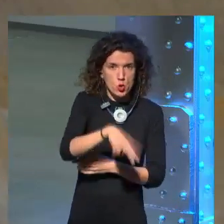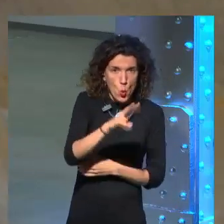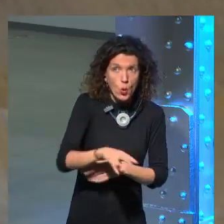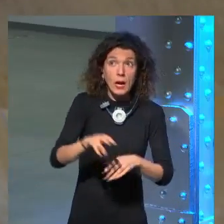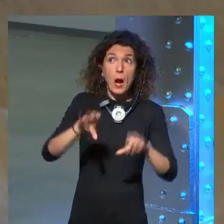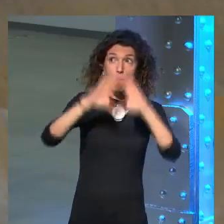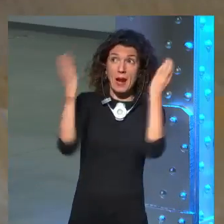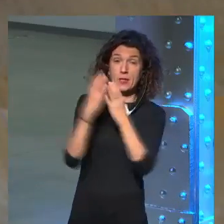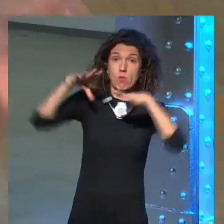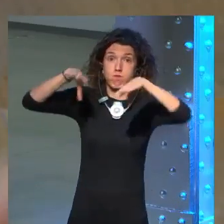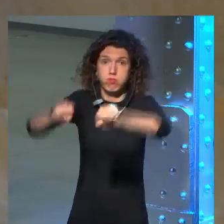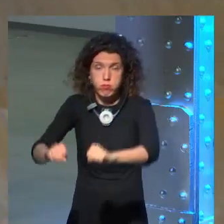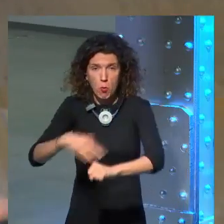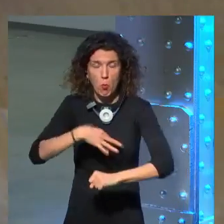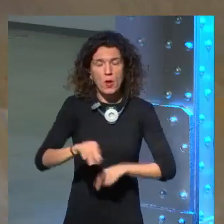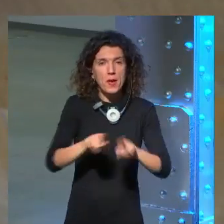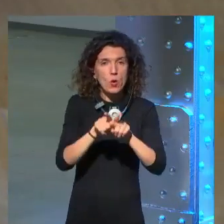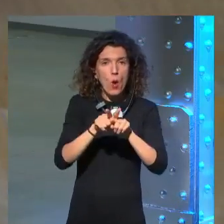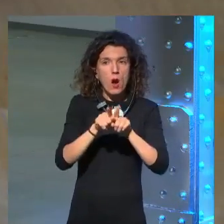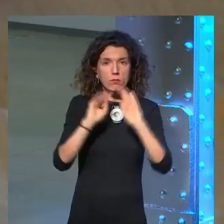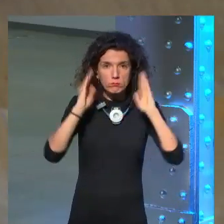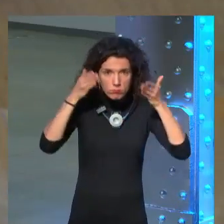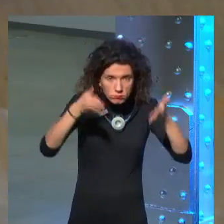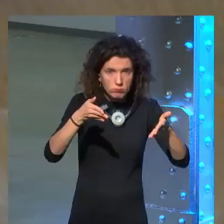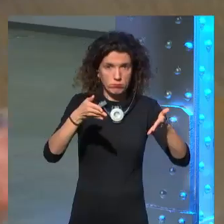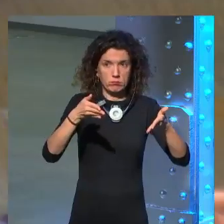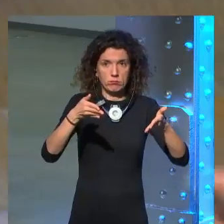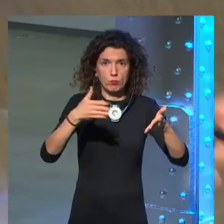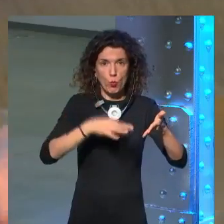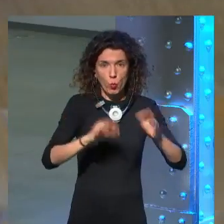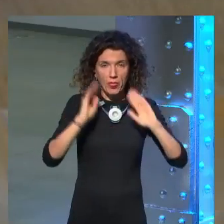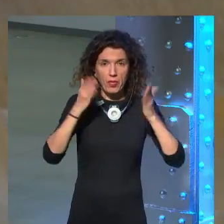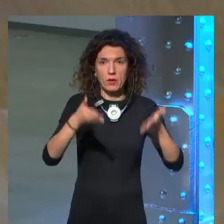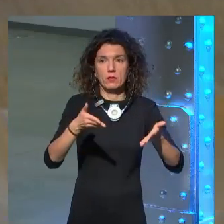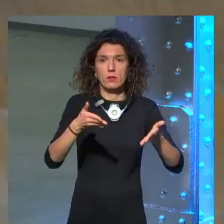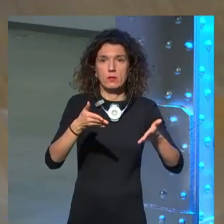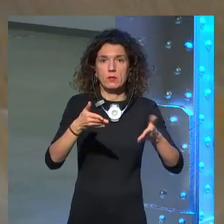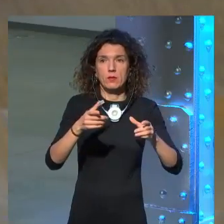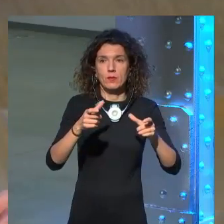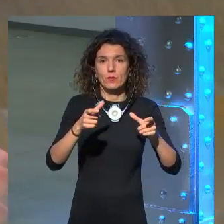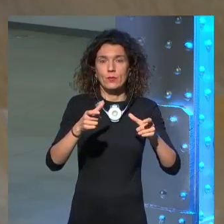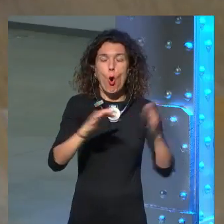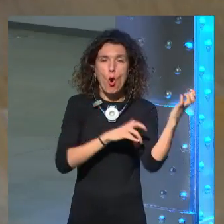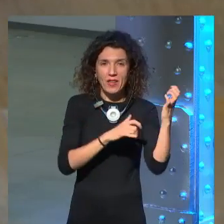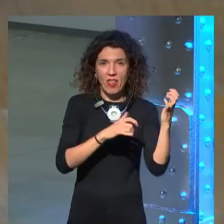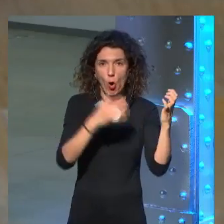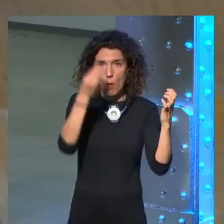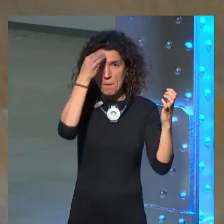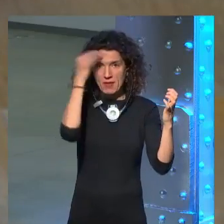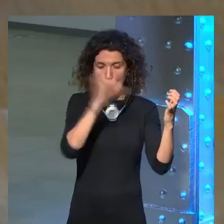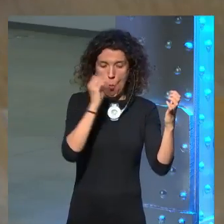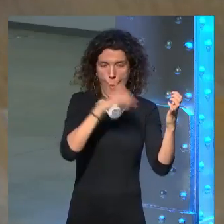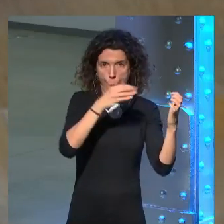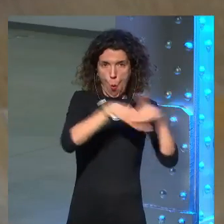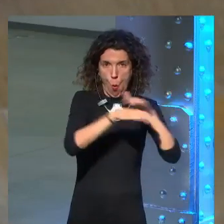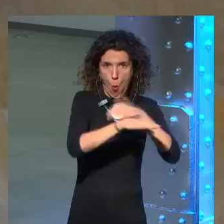to colonize other planets, to upload our brains in the hard disk of a